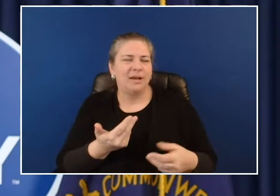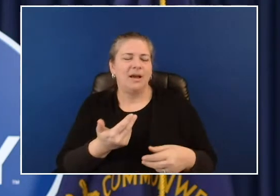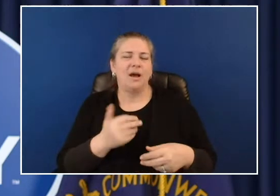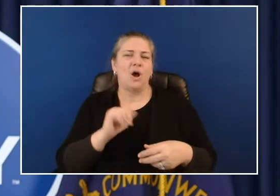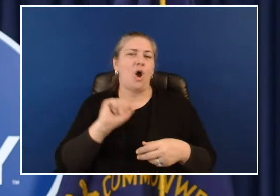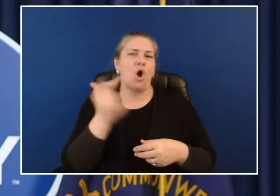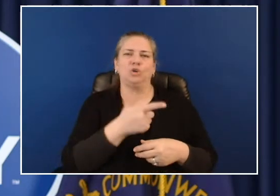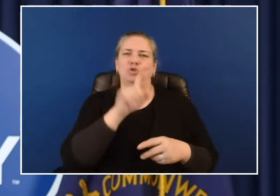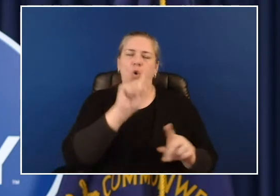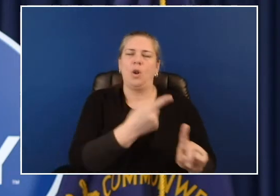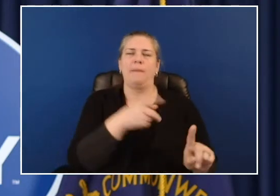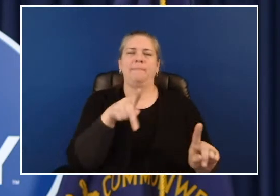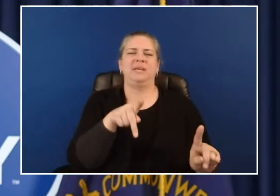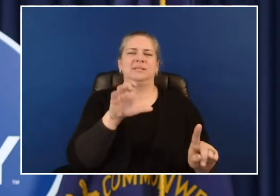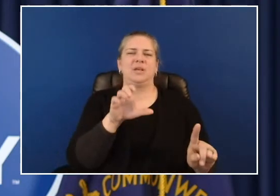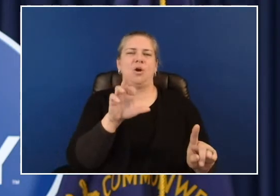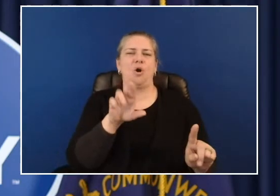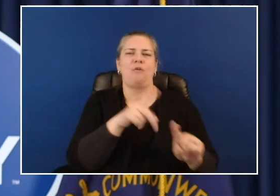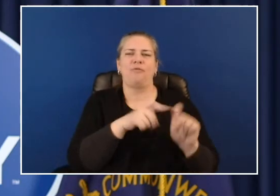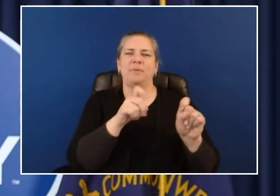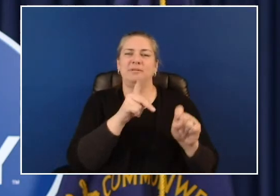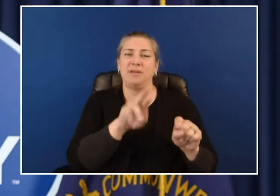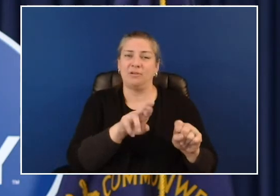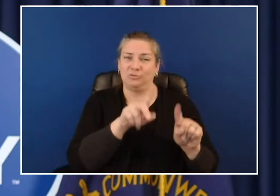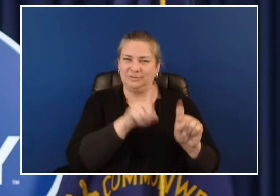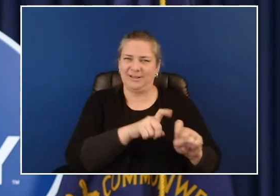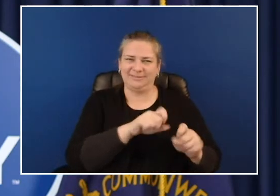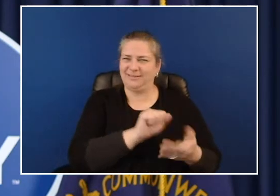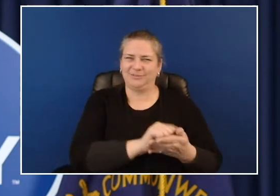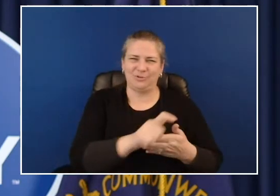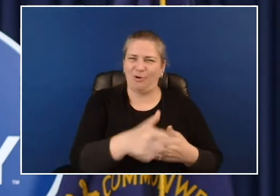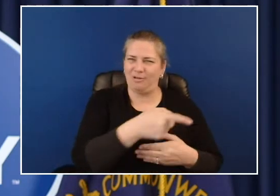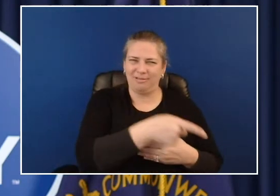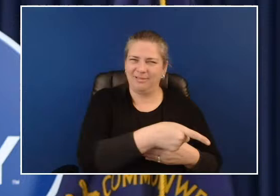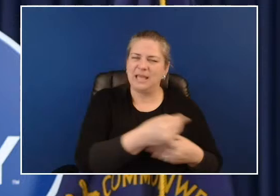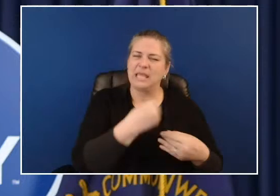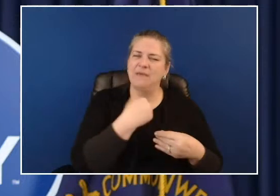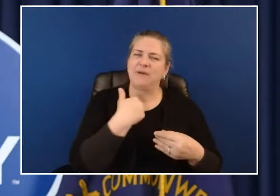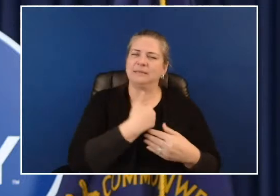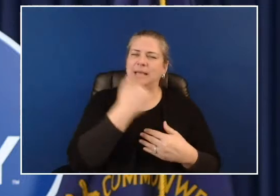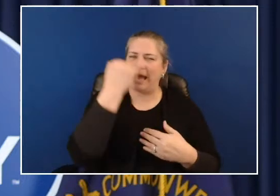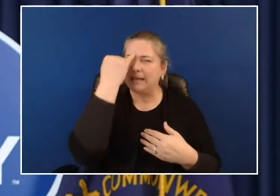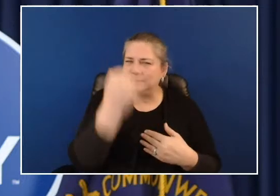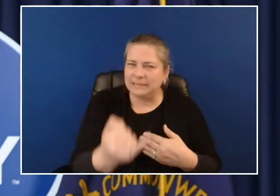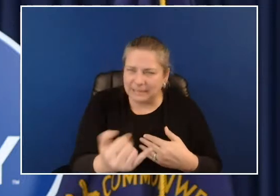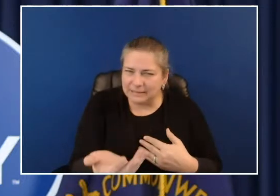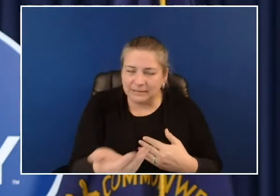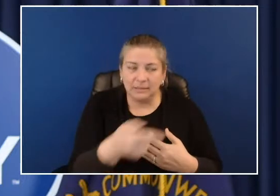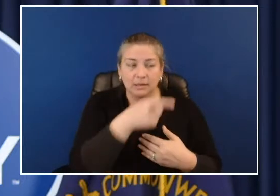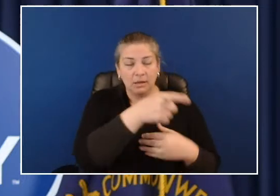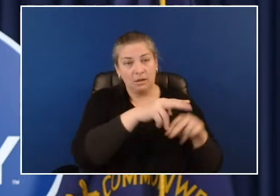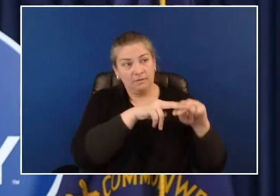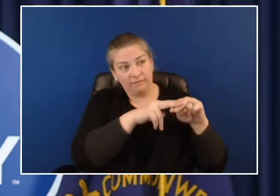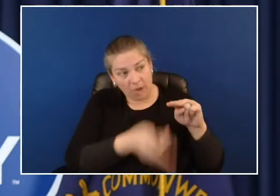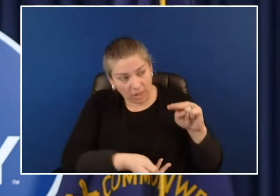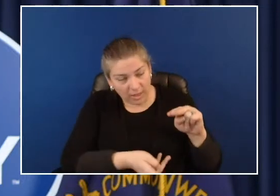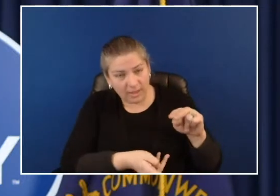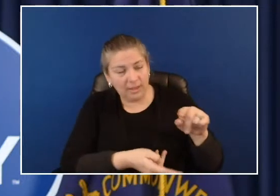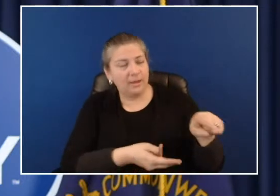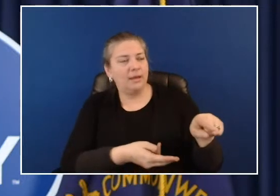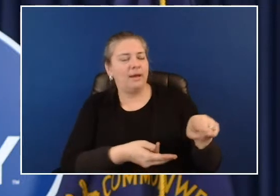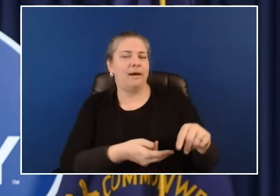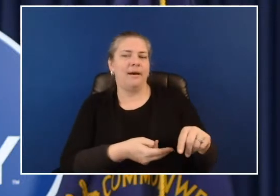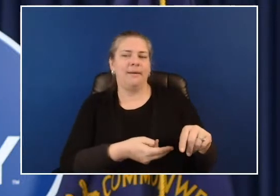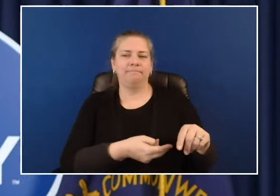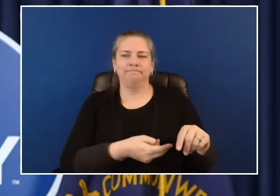PCR tests anyways, and they give us an overall sample. With that falling at generally the same overall